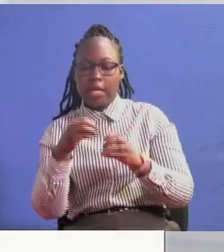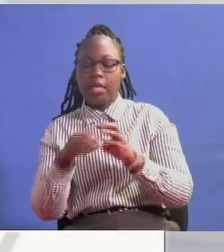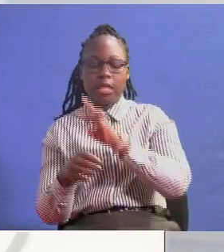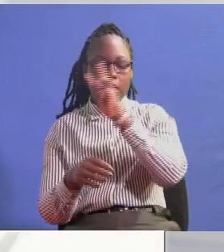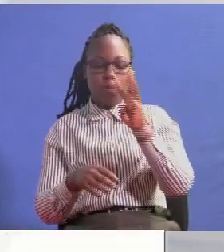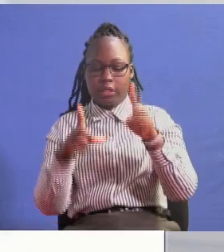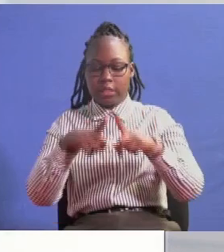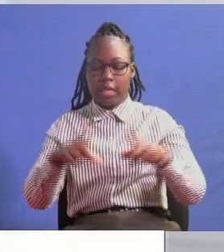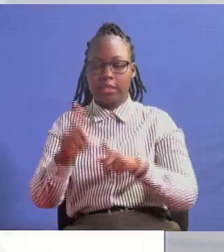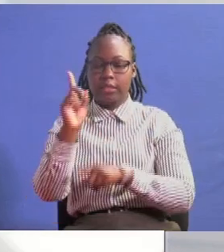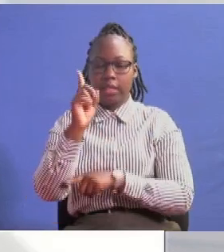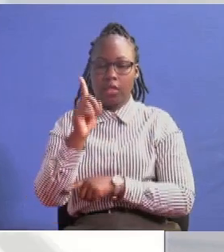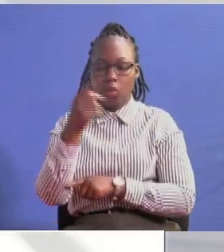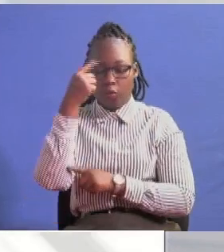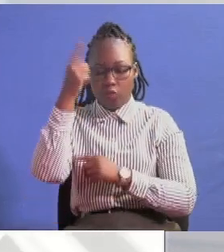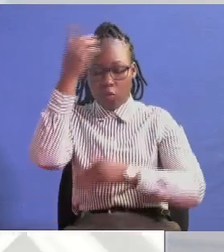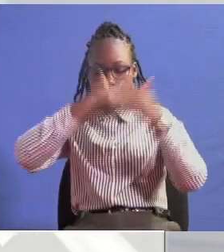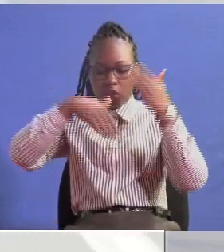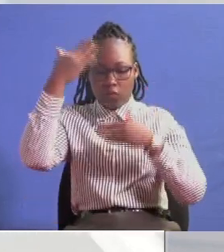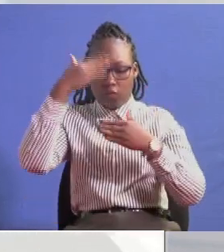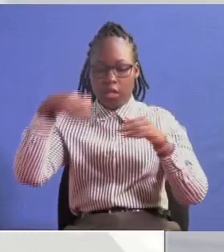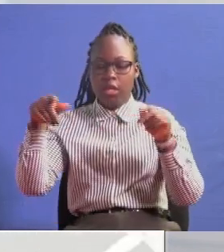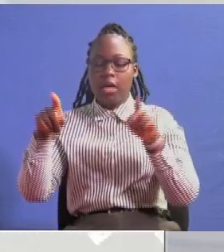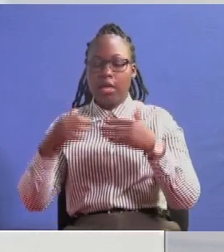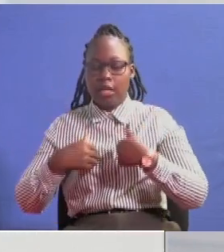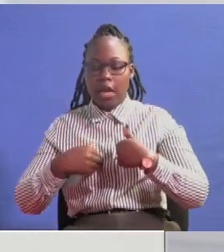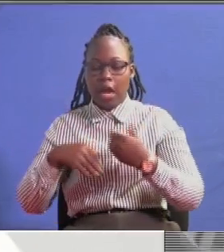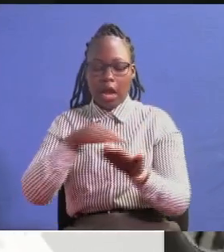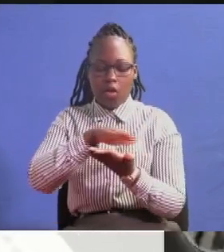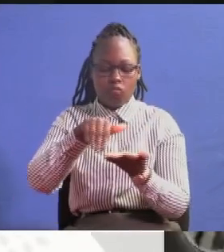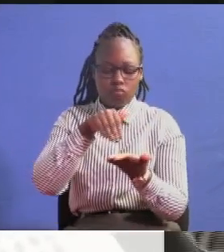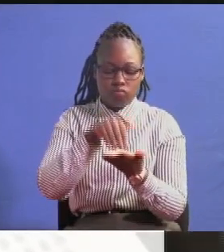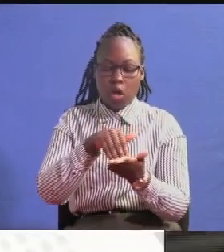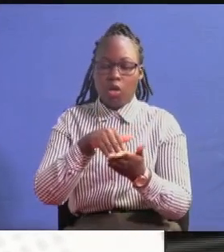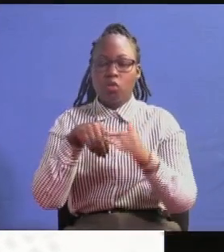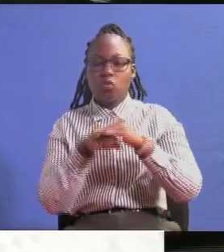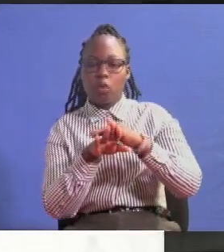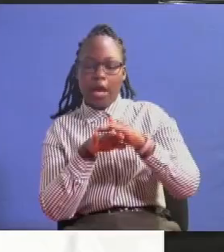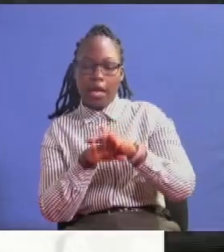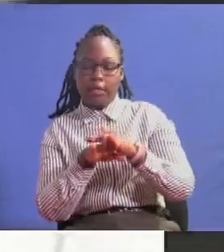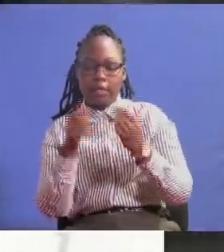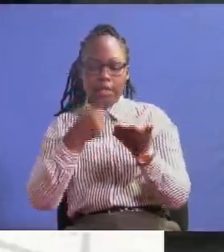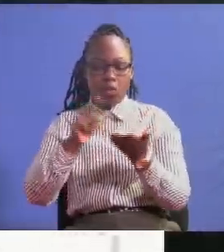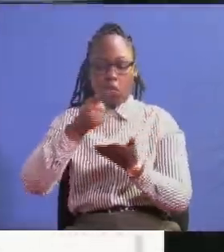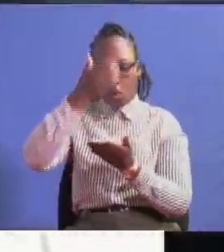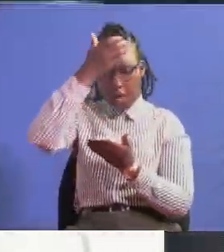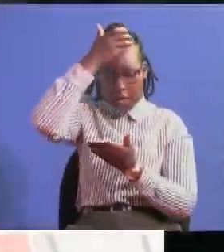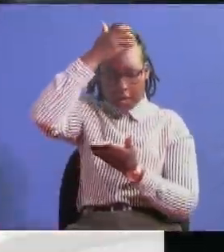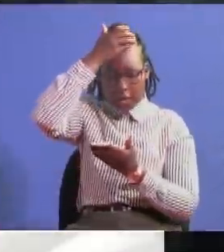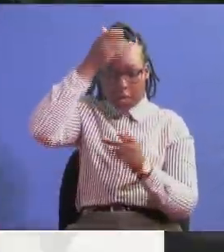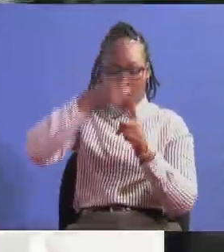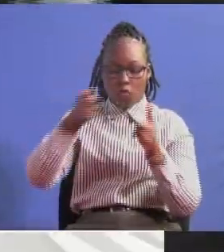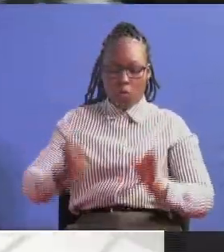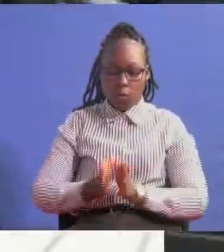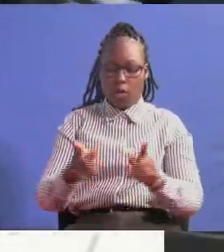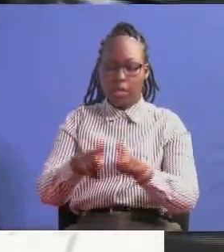Westlands, Nairobi. The Virtual University Enterprise Test Center is set to enable qualified nurses in diaspora from public